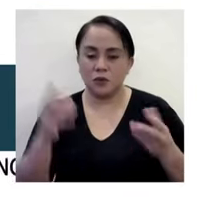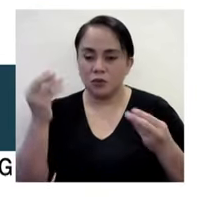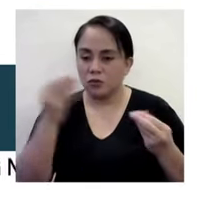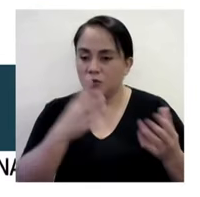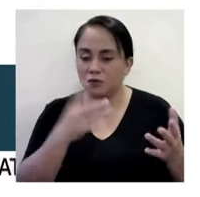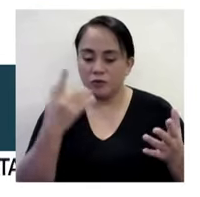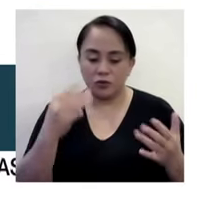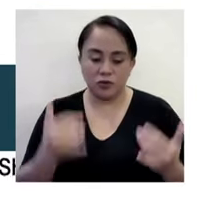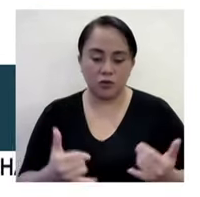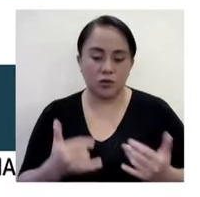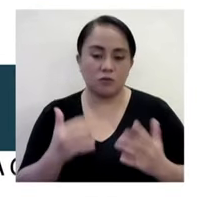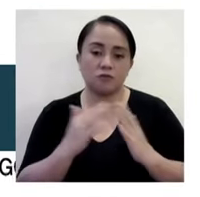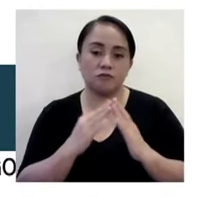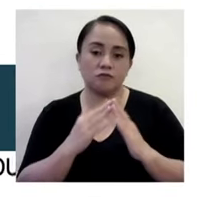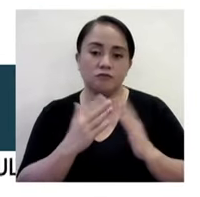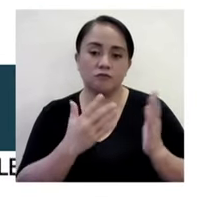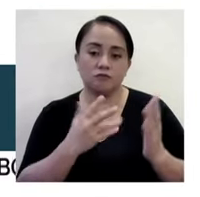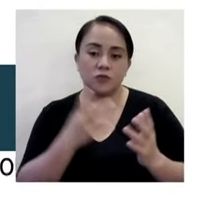have as to how she was taken hostage?